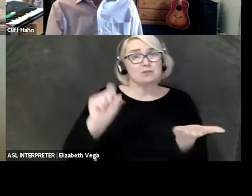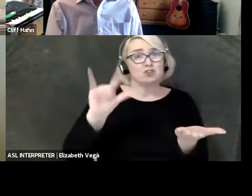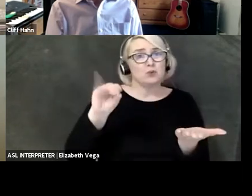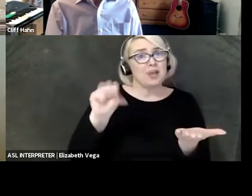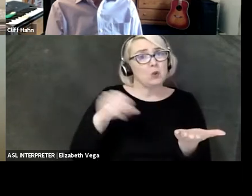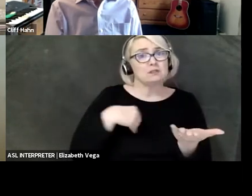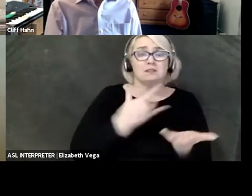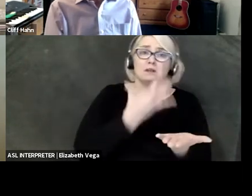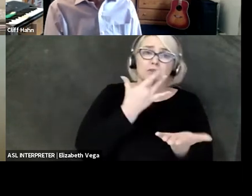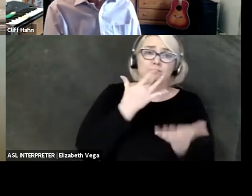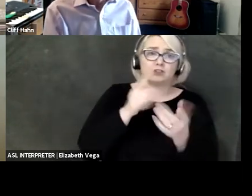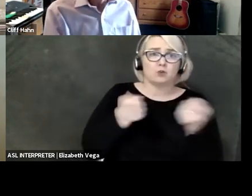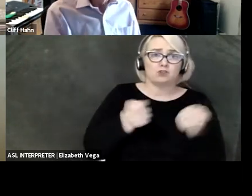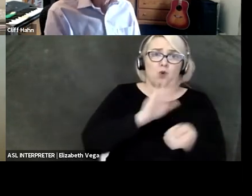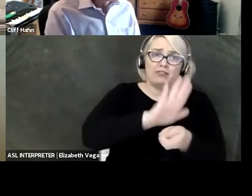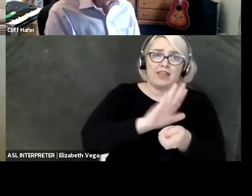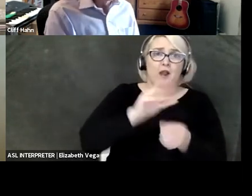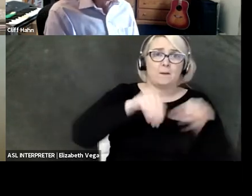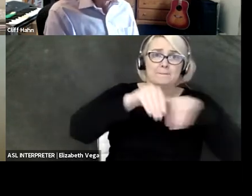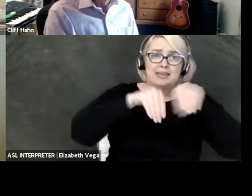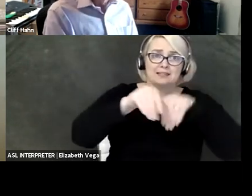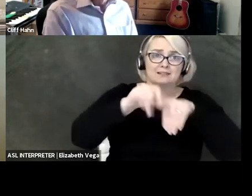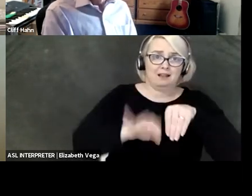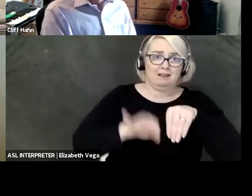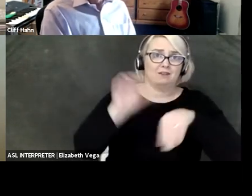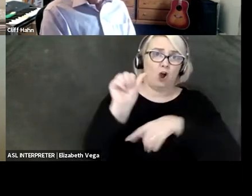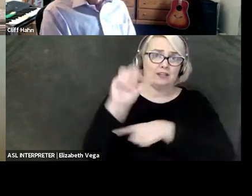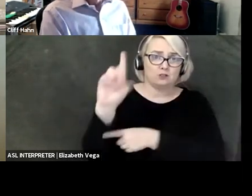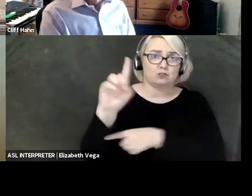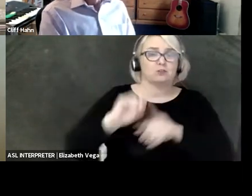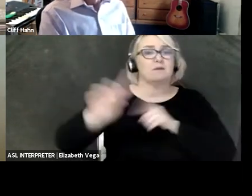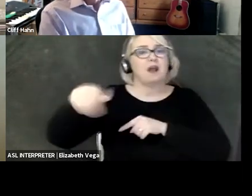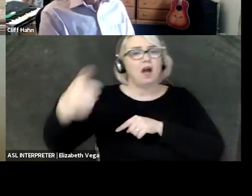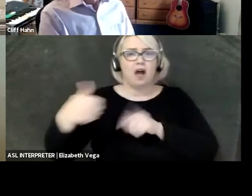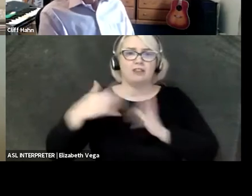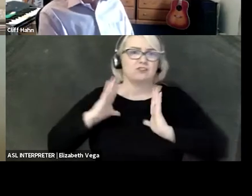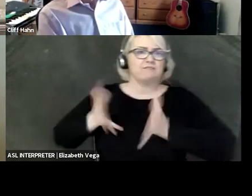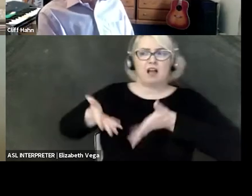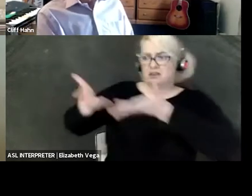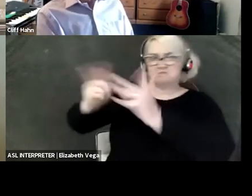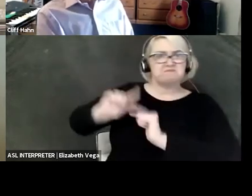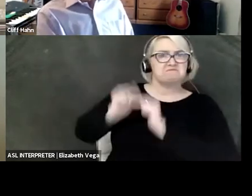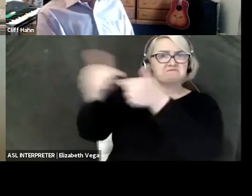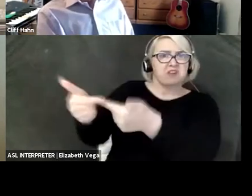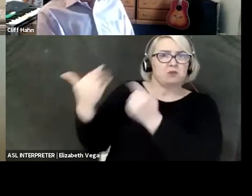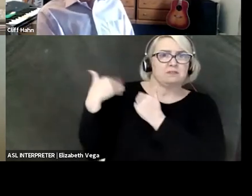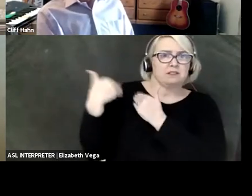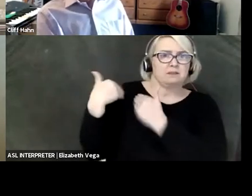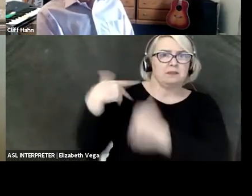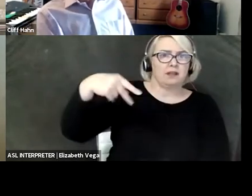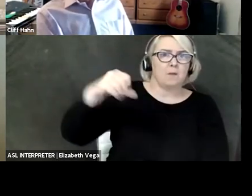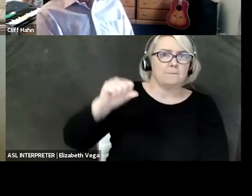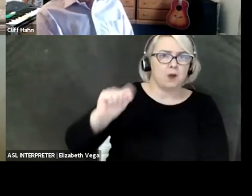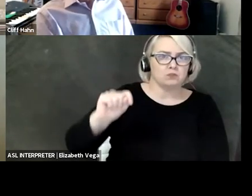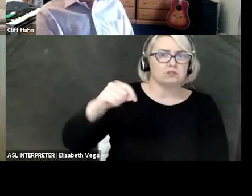the description, whereas others are fine letting the mix happen in post-production for that specific audio track. So